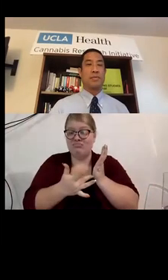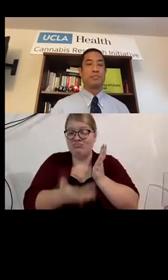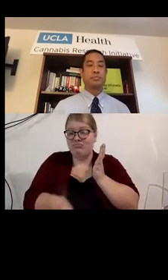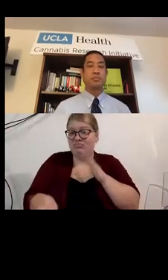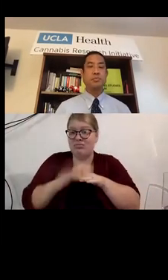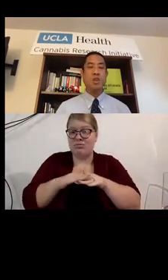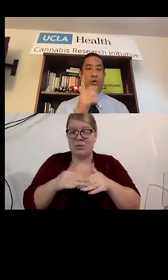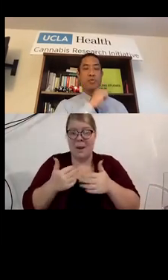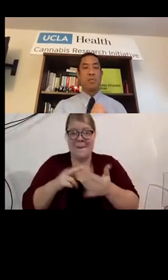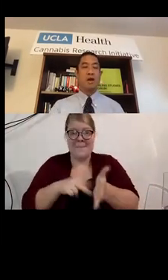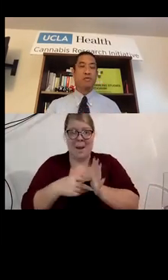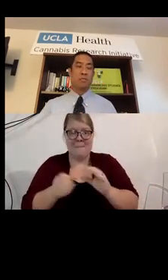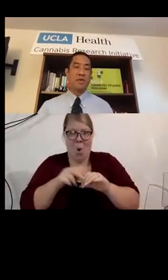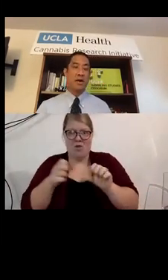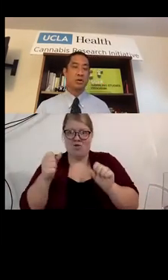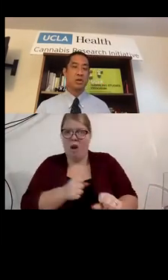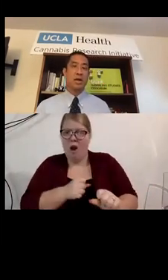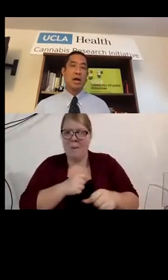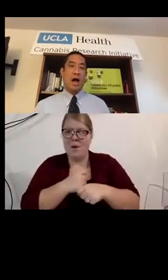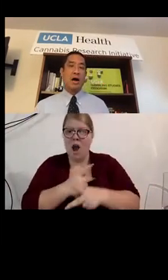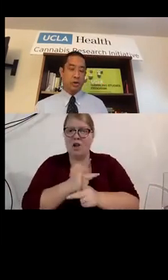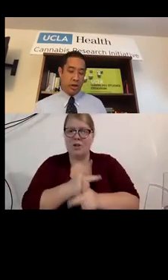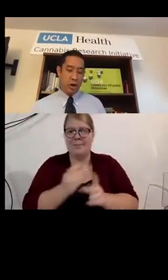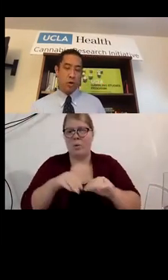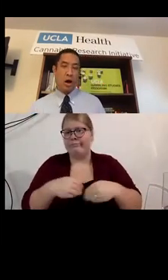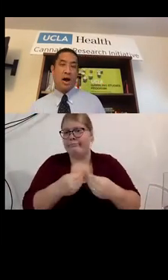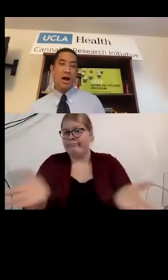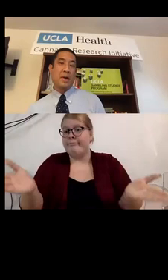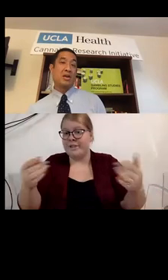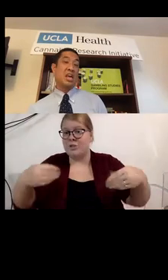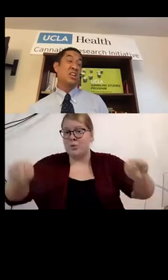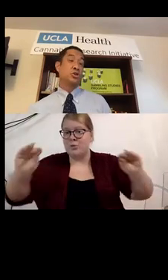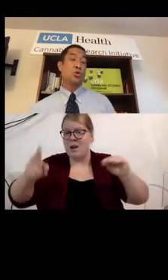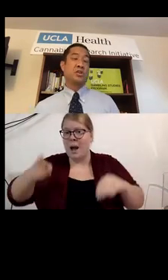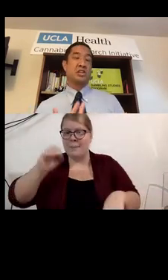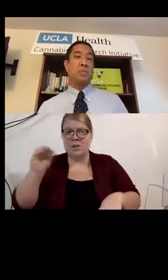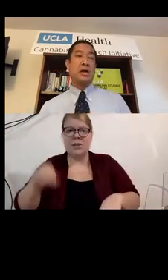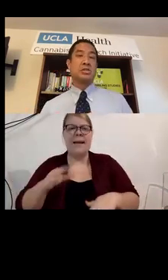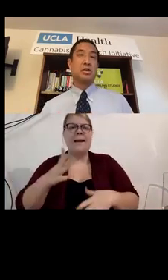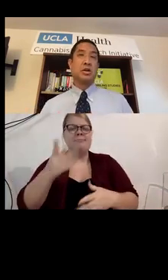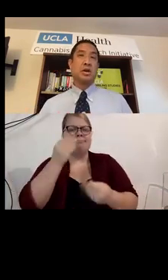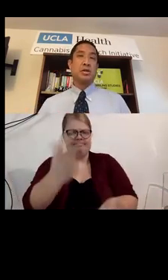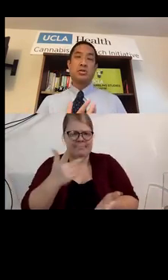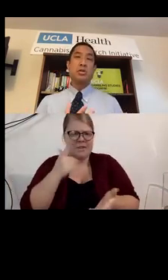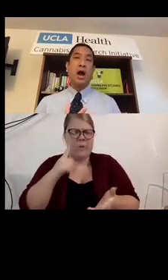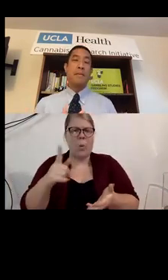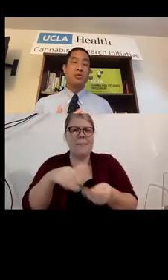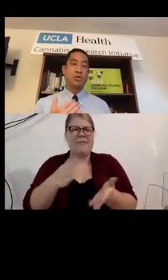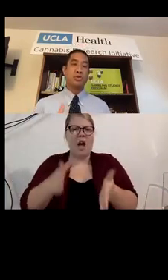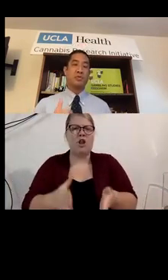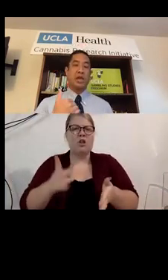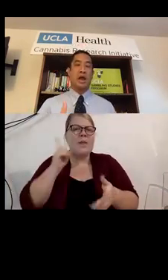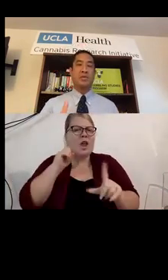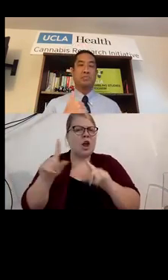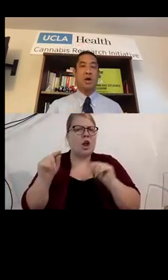like that. One quick reminder for providers, you'll hear a lot about K2 or spice. These are not